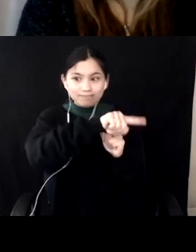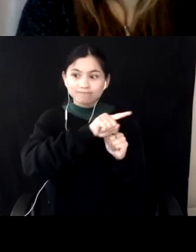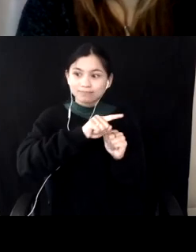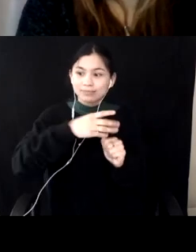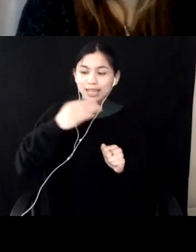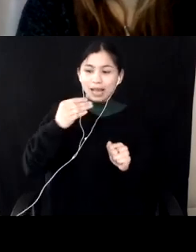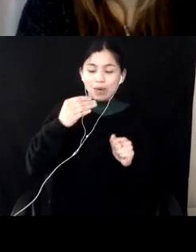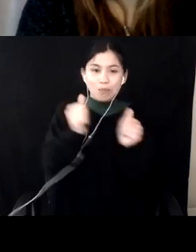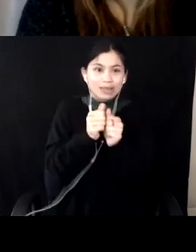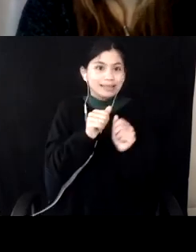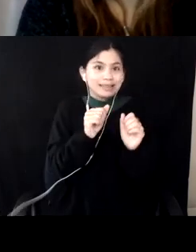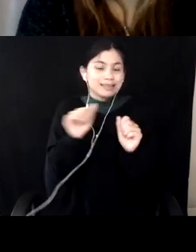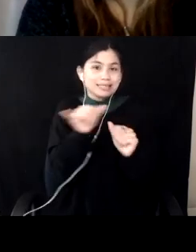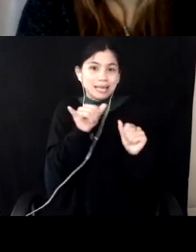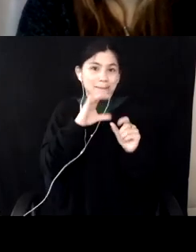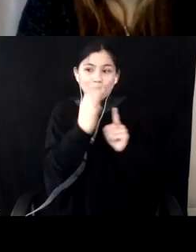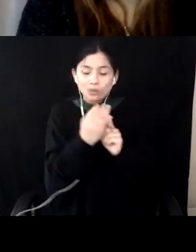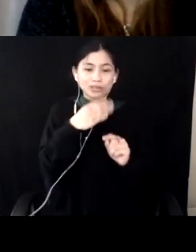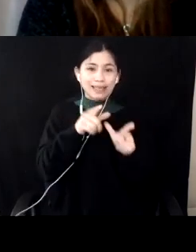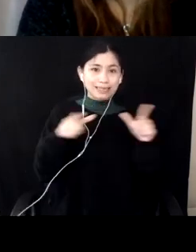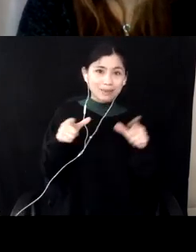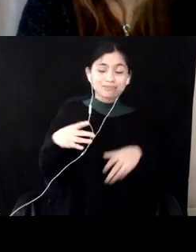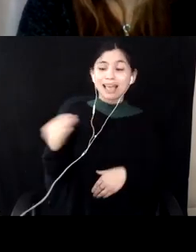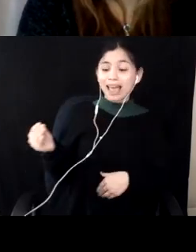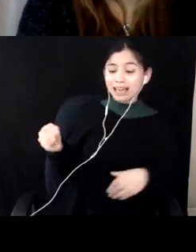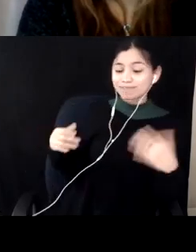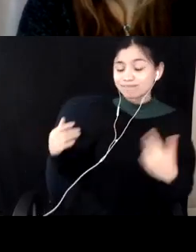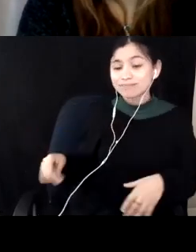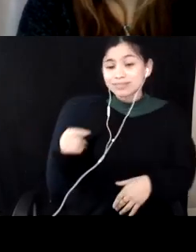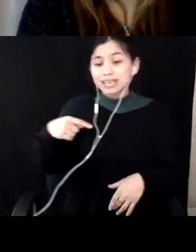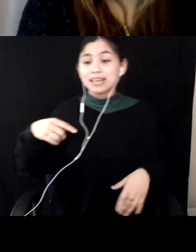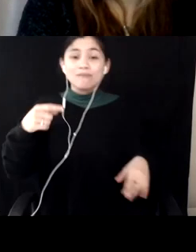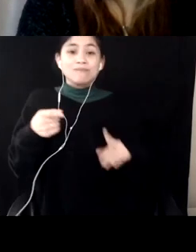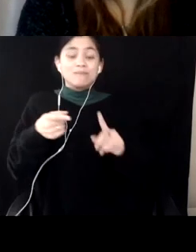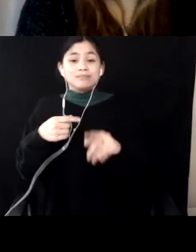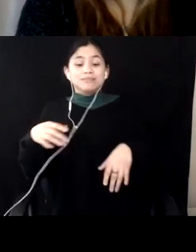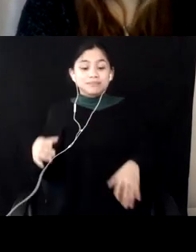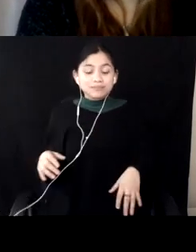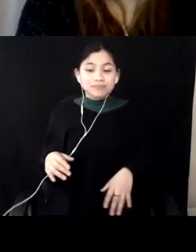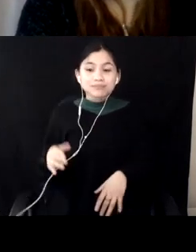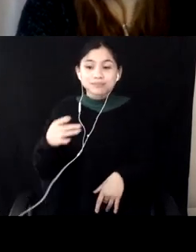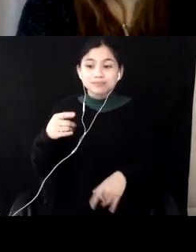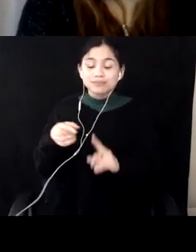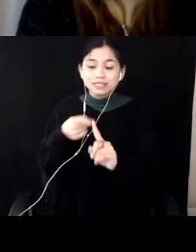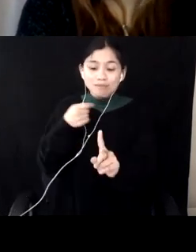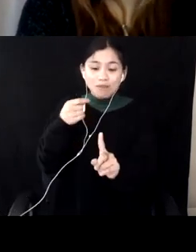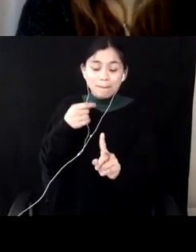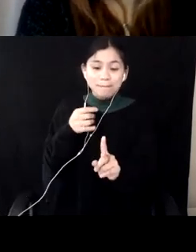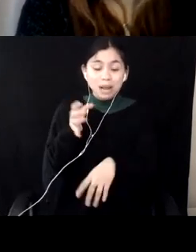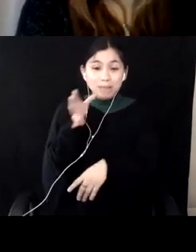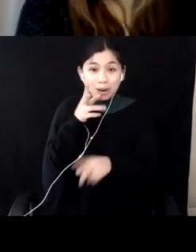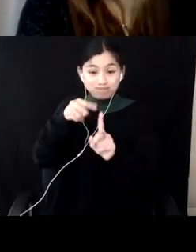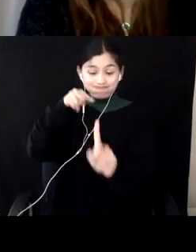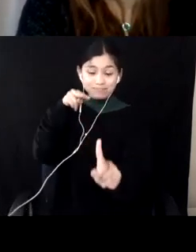mother, that these to me were some of the most simple things that I could